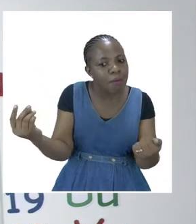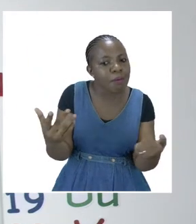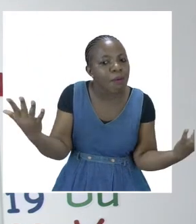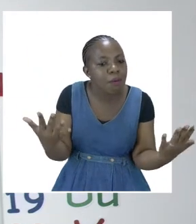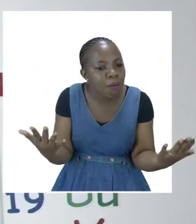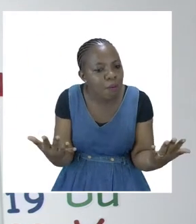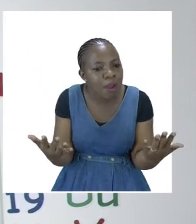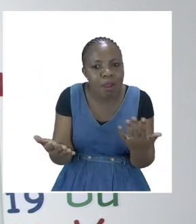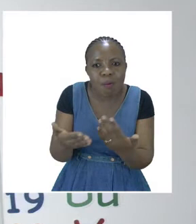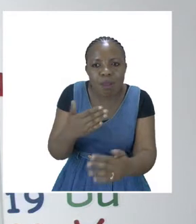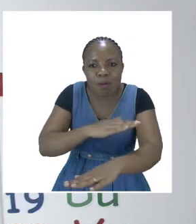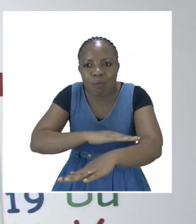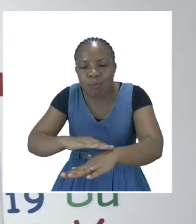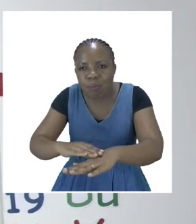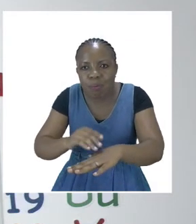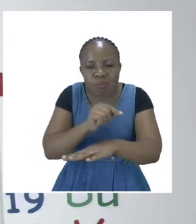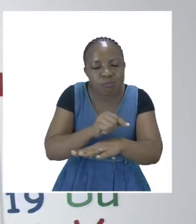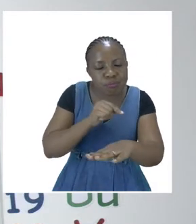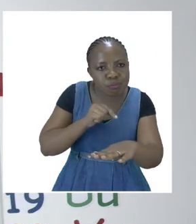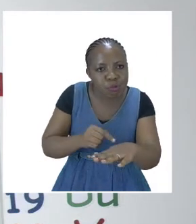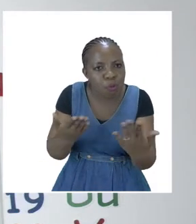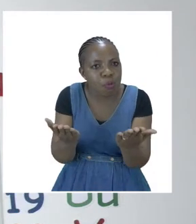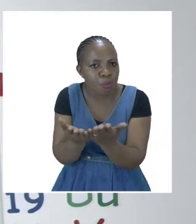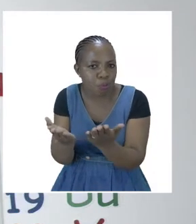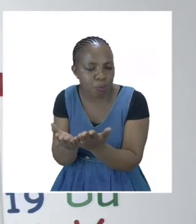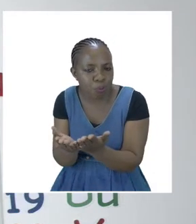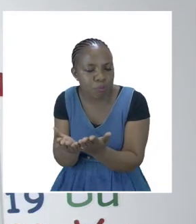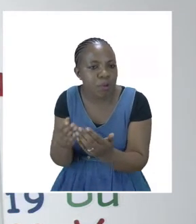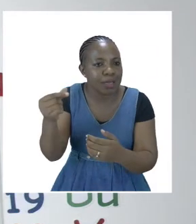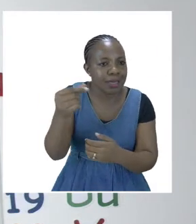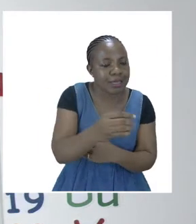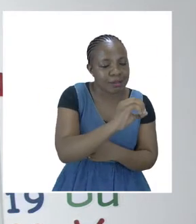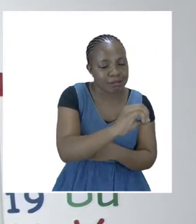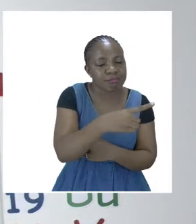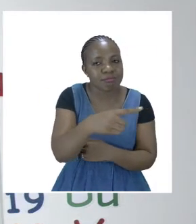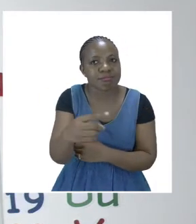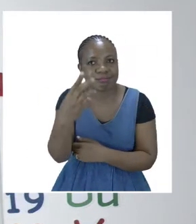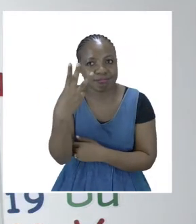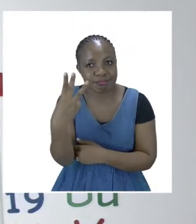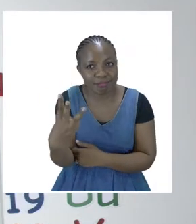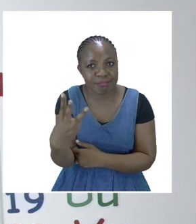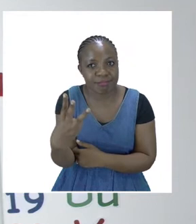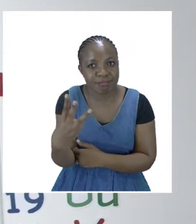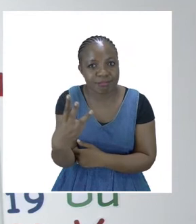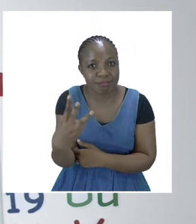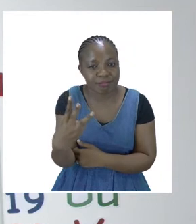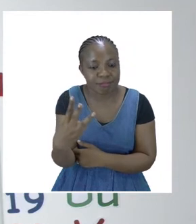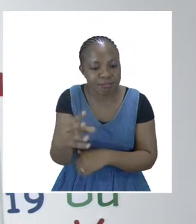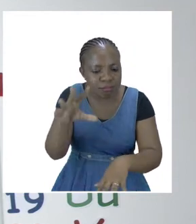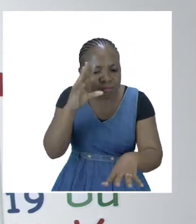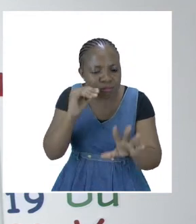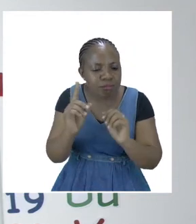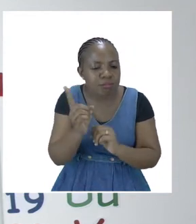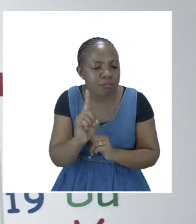to Thursday for pre-primary up until grade 3. The lessons are for listening